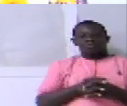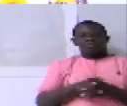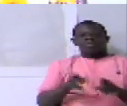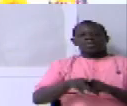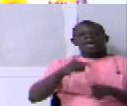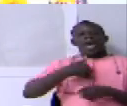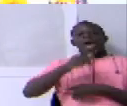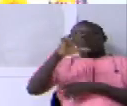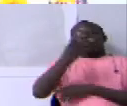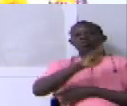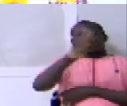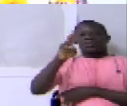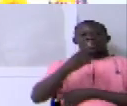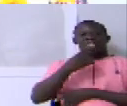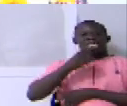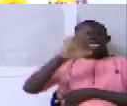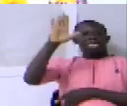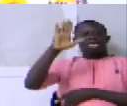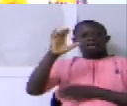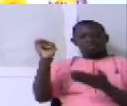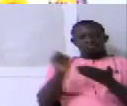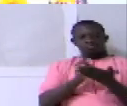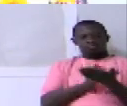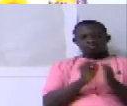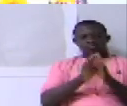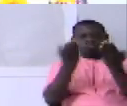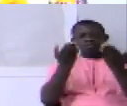I will not swear before this Holy Quran.